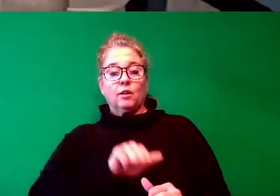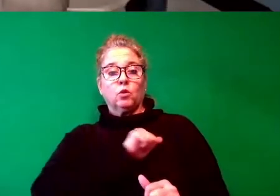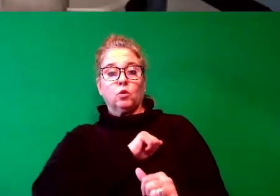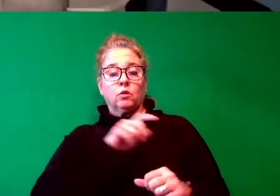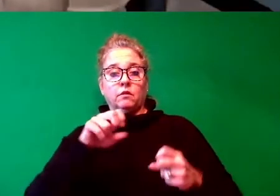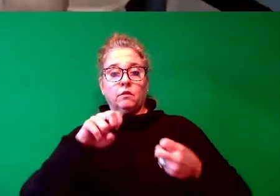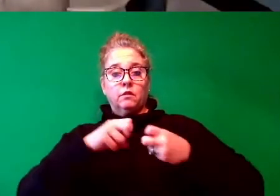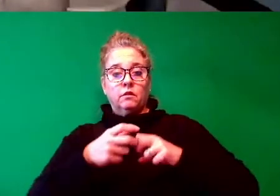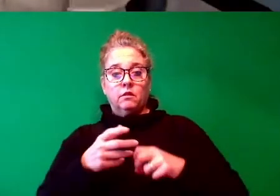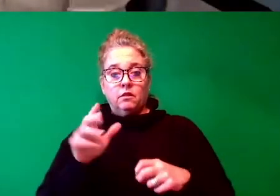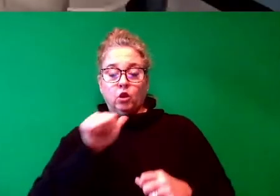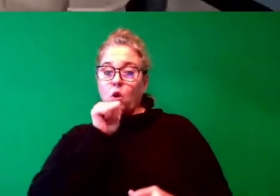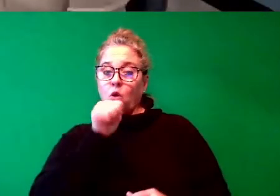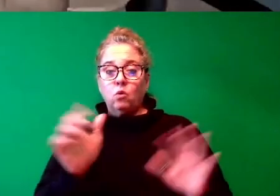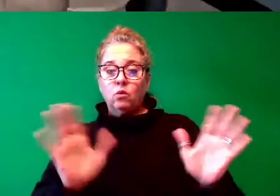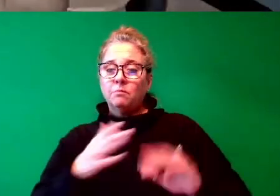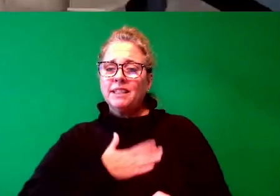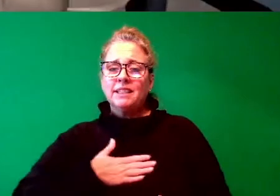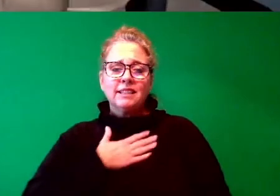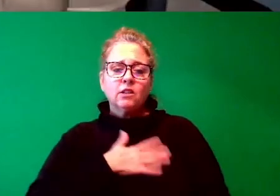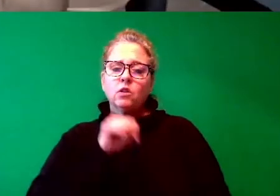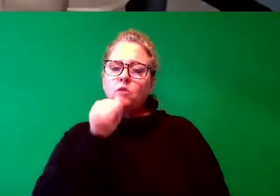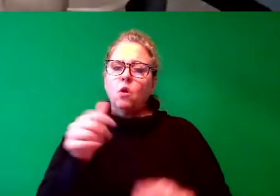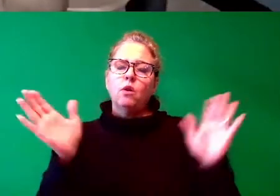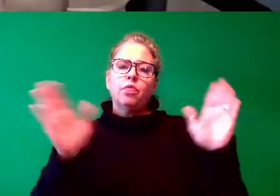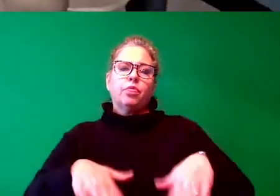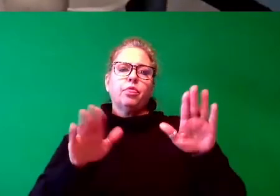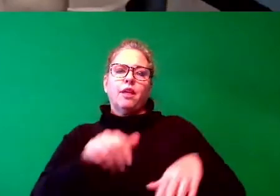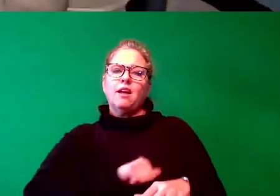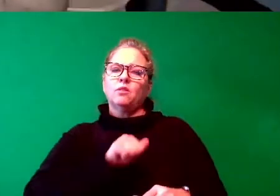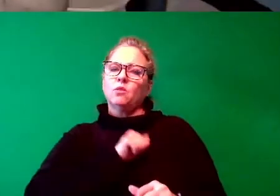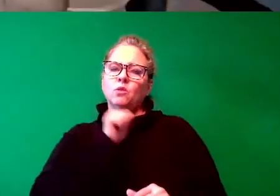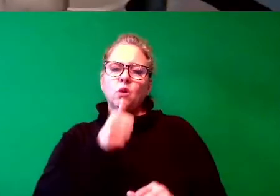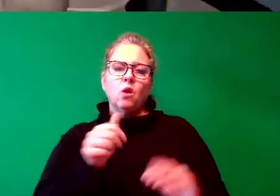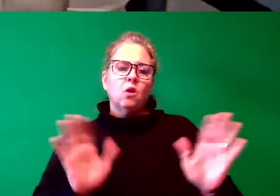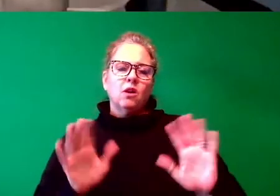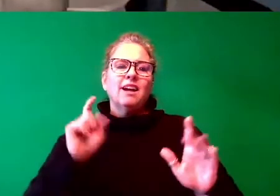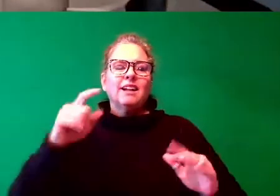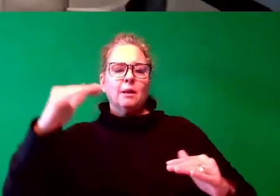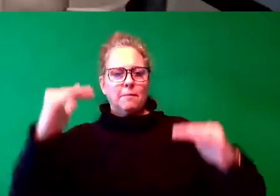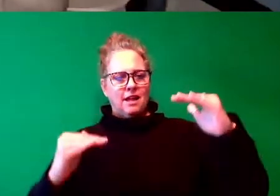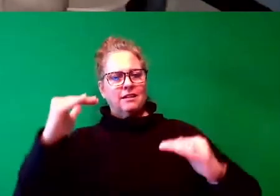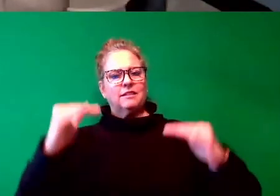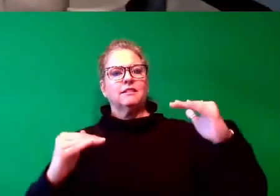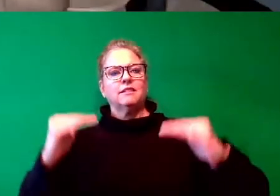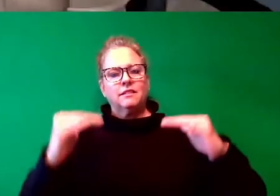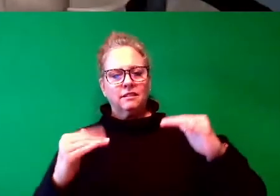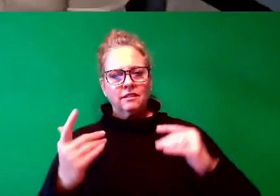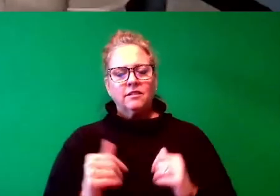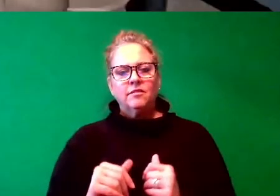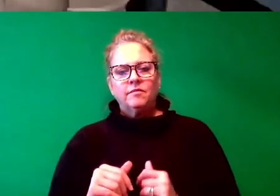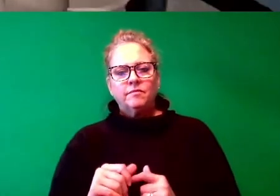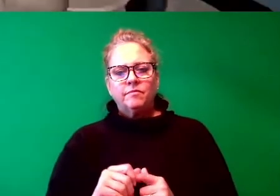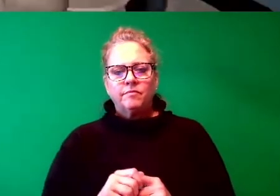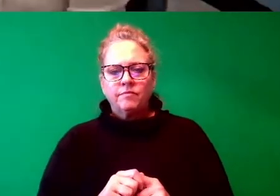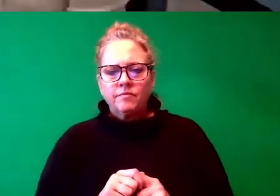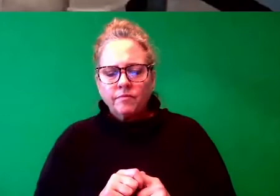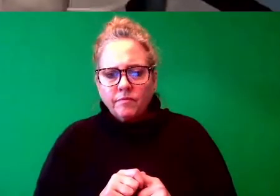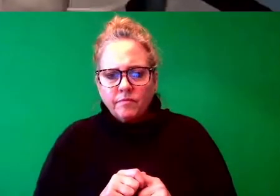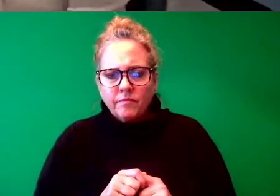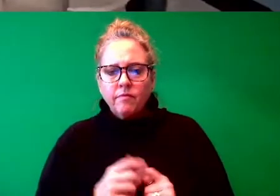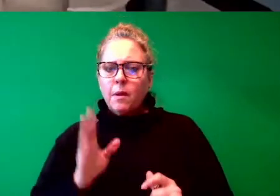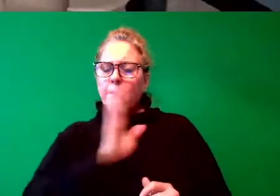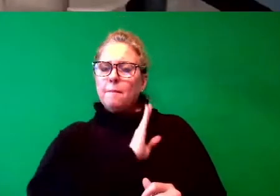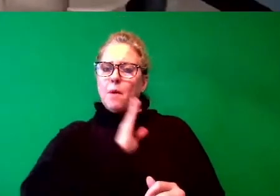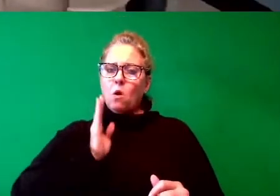And we do have a lot to balance. And this isn't about one board versus another. Both